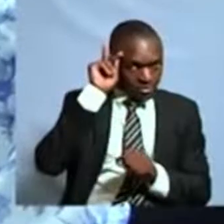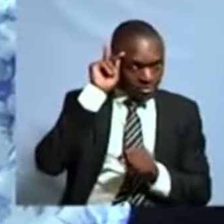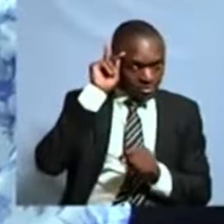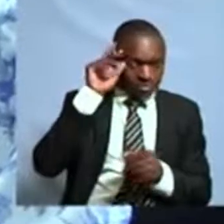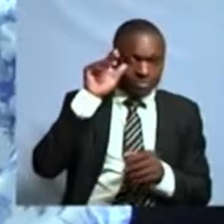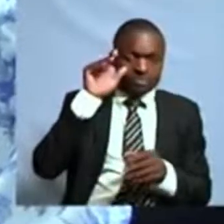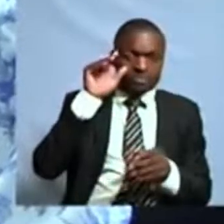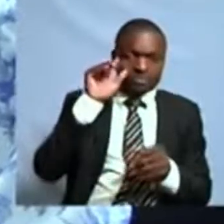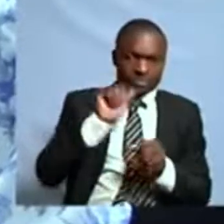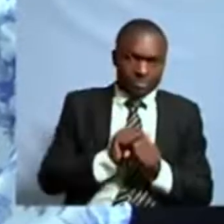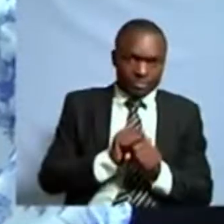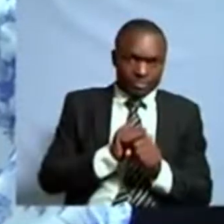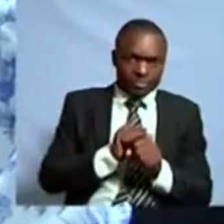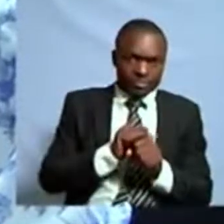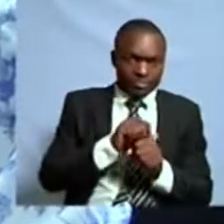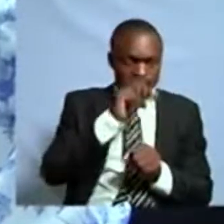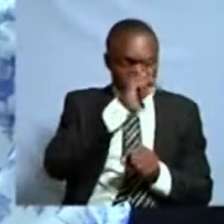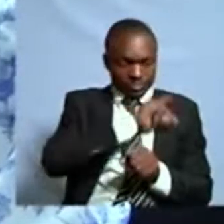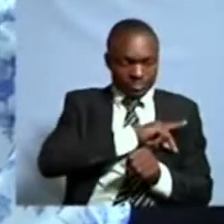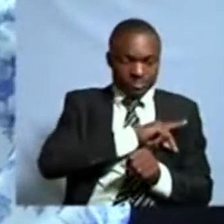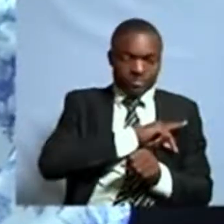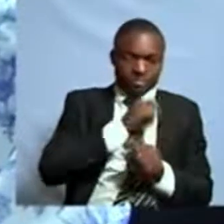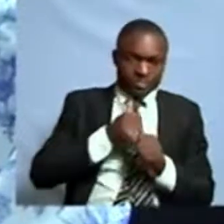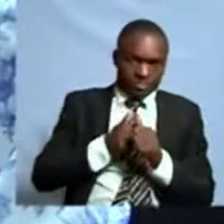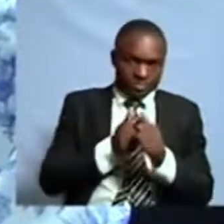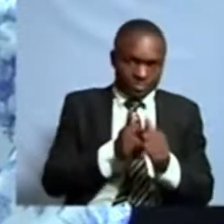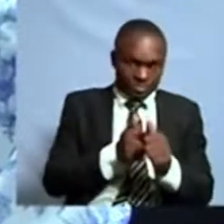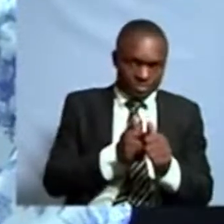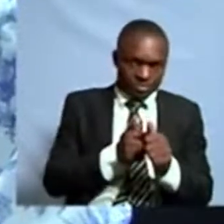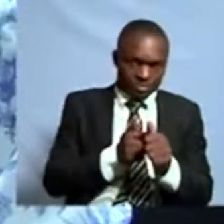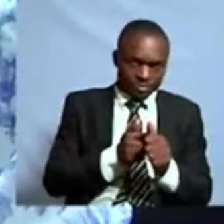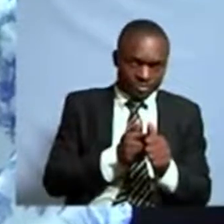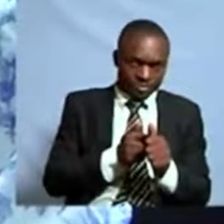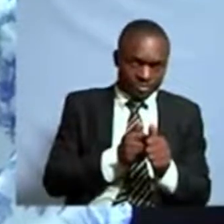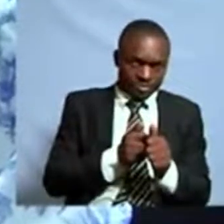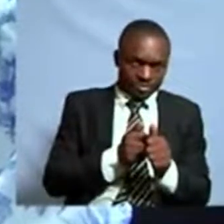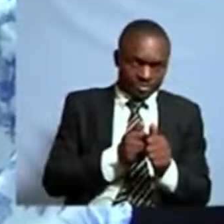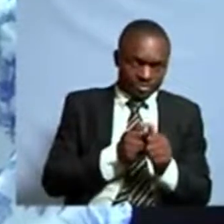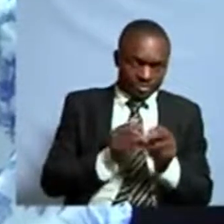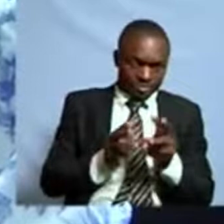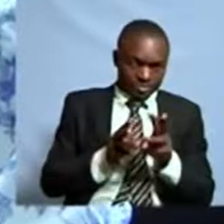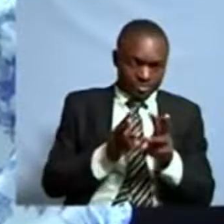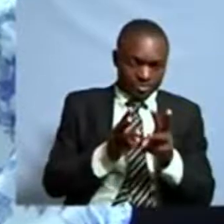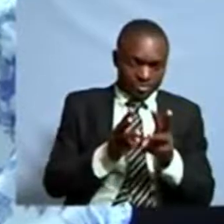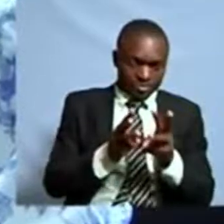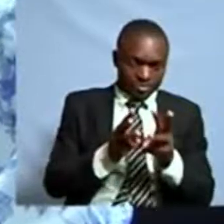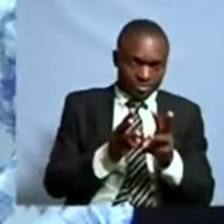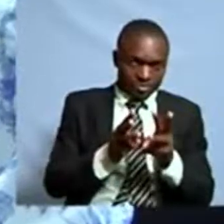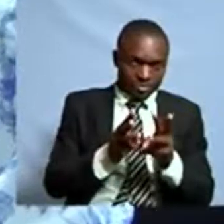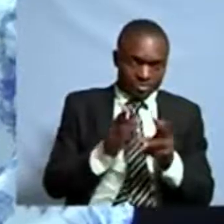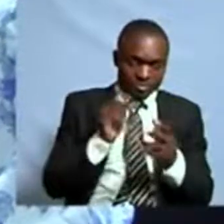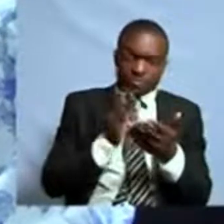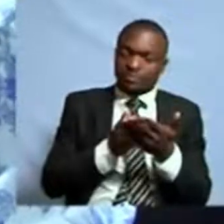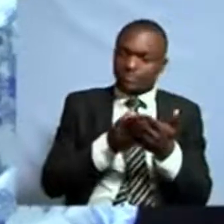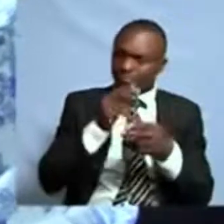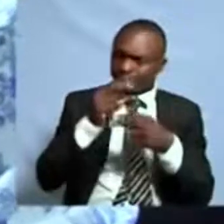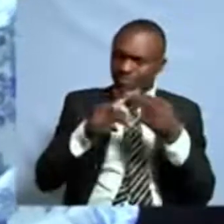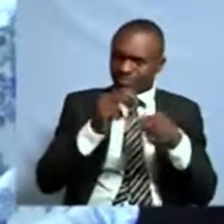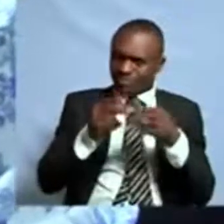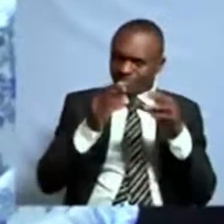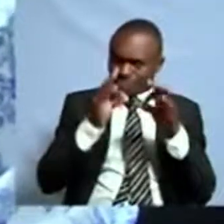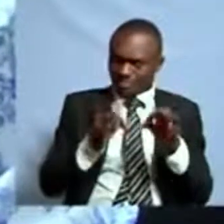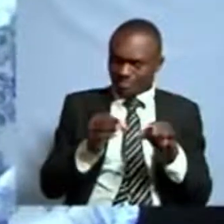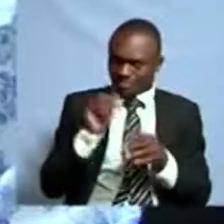or invalidity pension in accordance with the described formula. Does this mean that while you